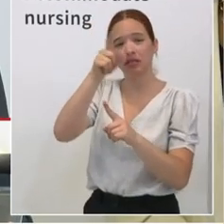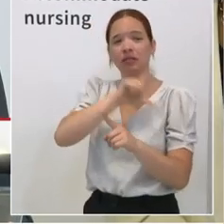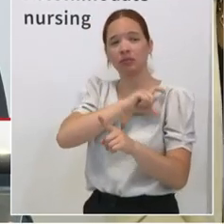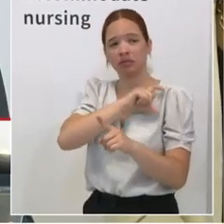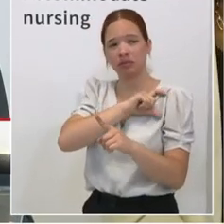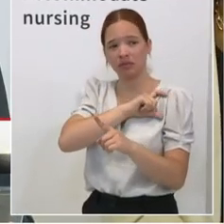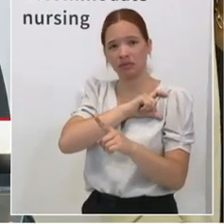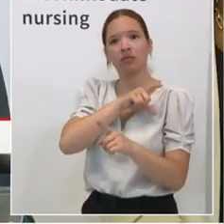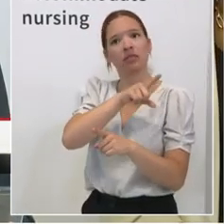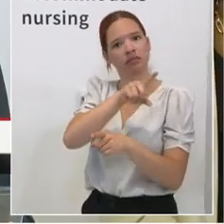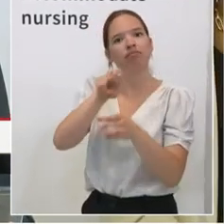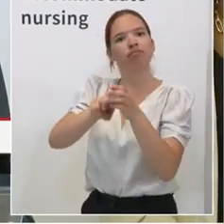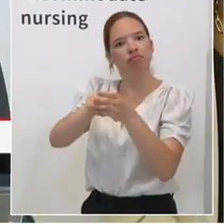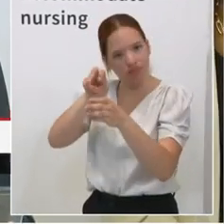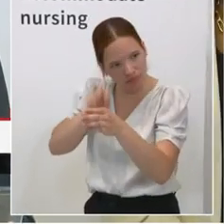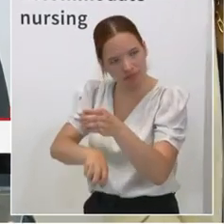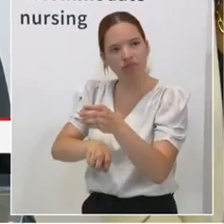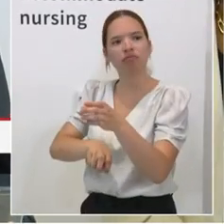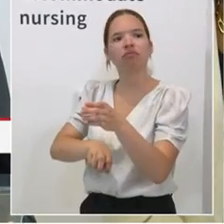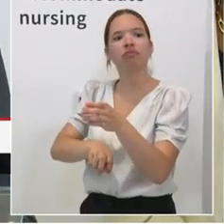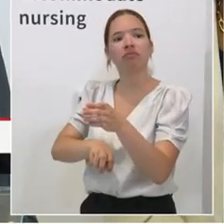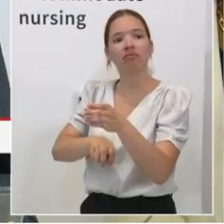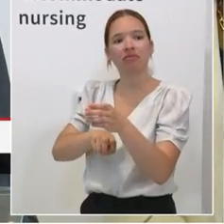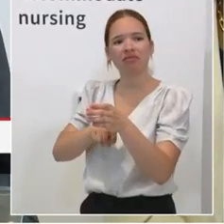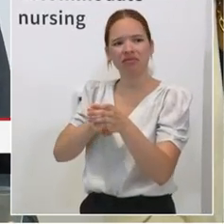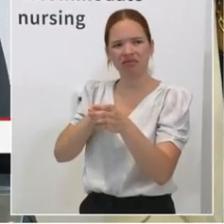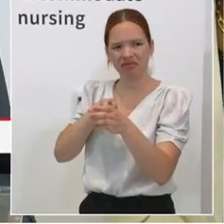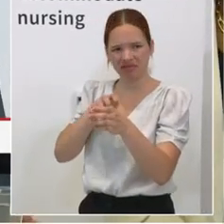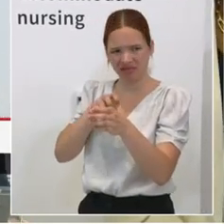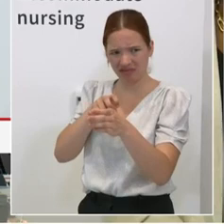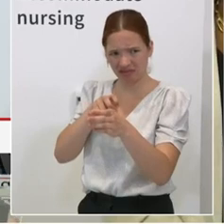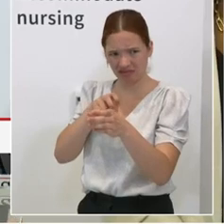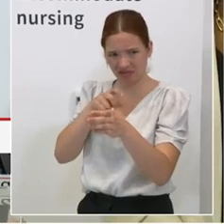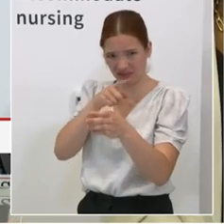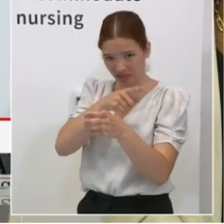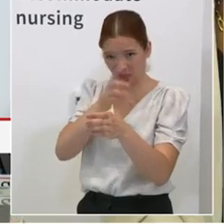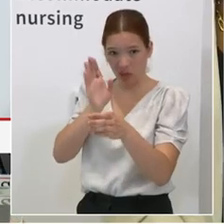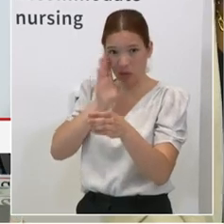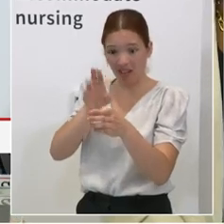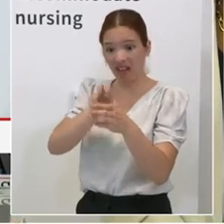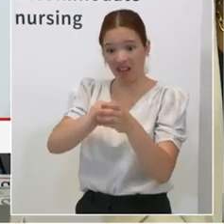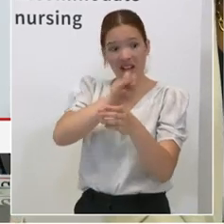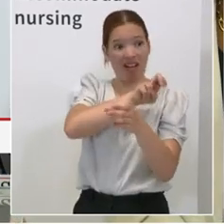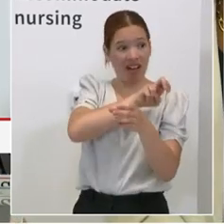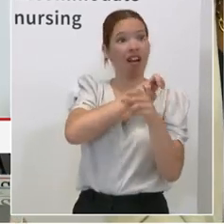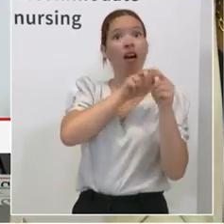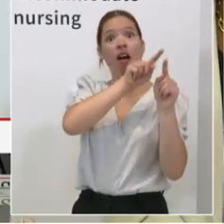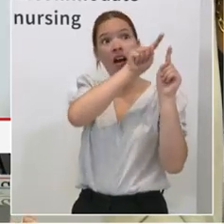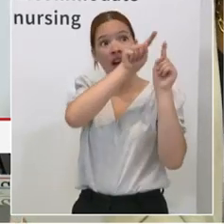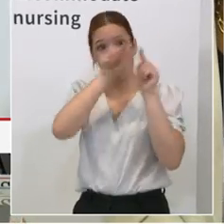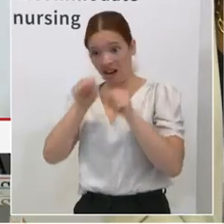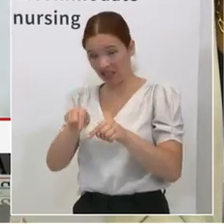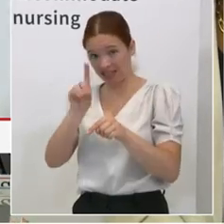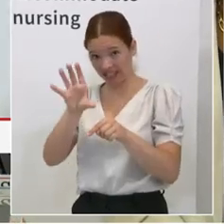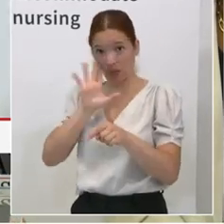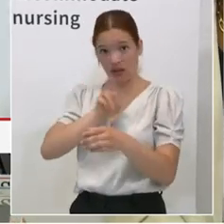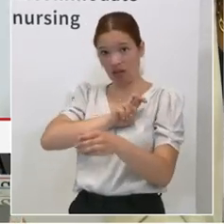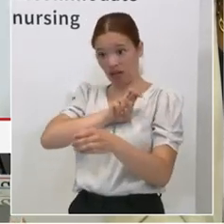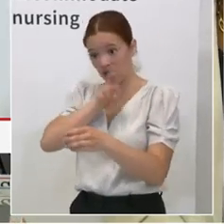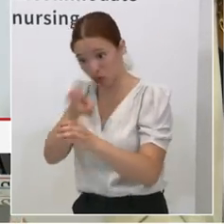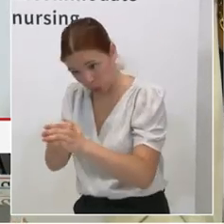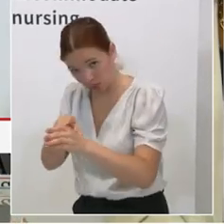interview process. I am delighted with the caliber and number of people who are interested in leading